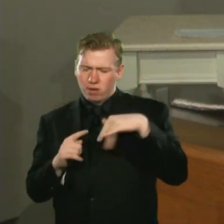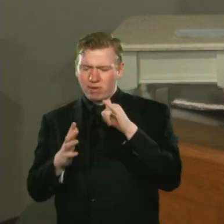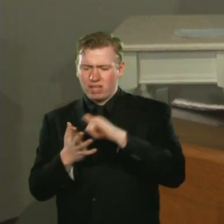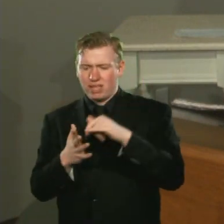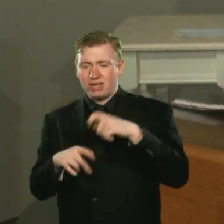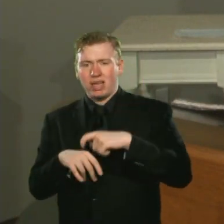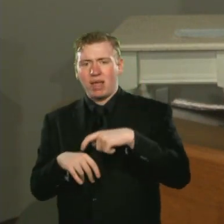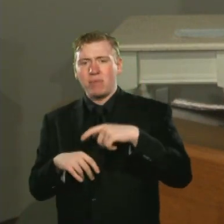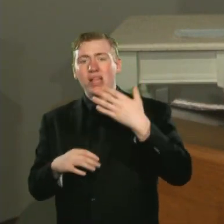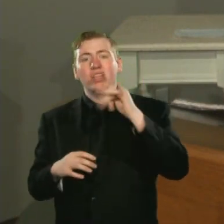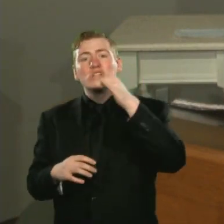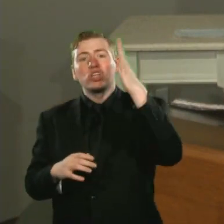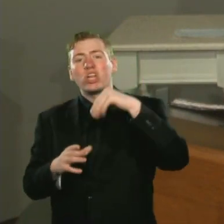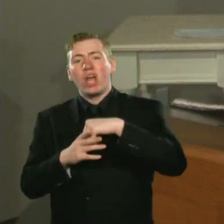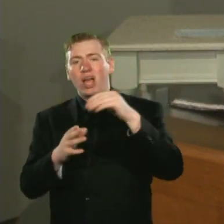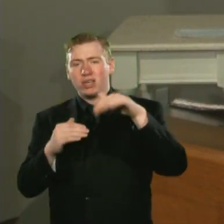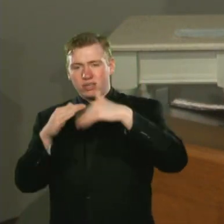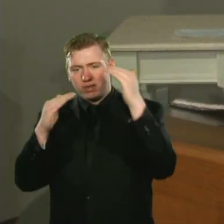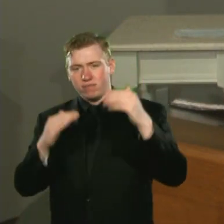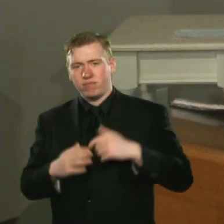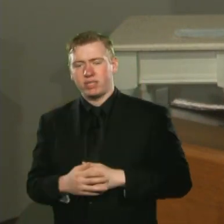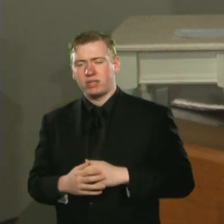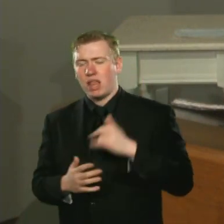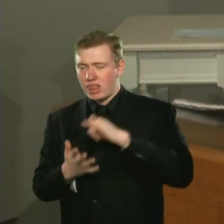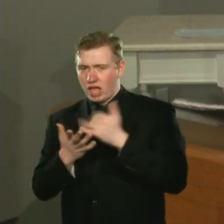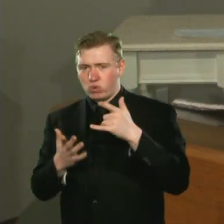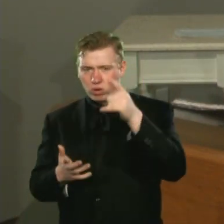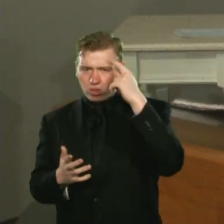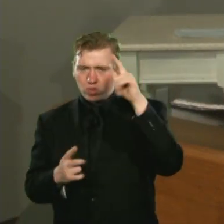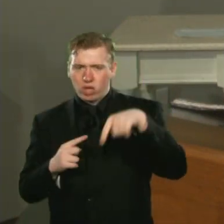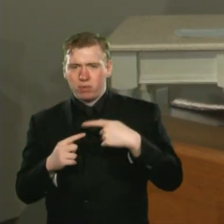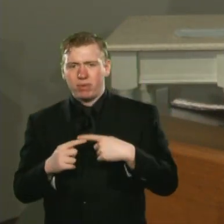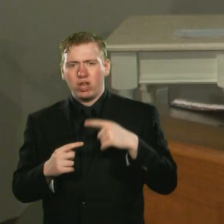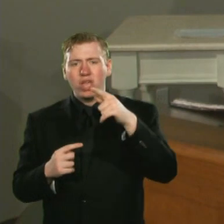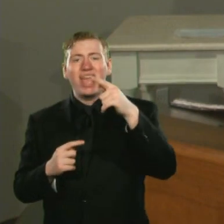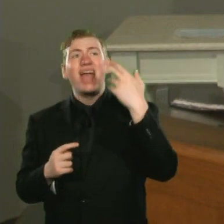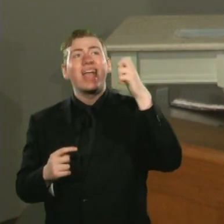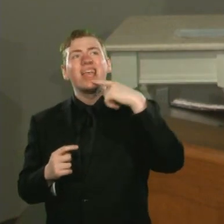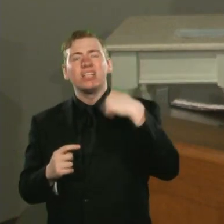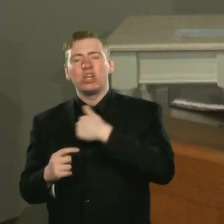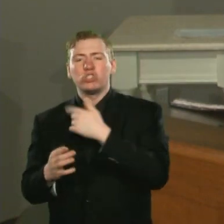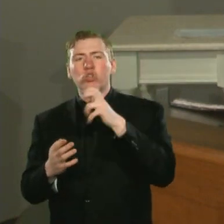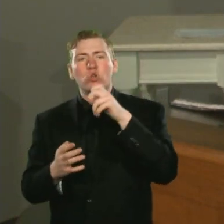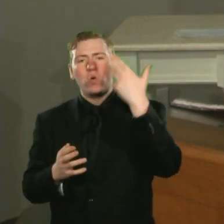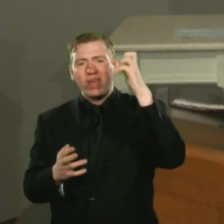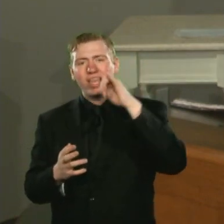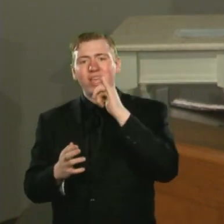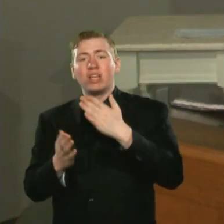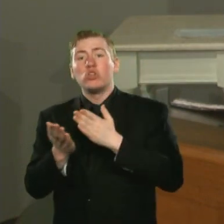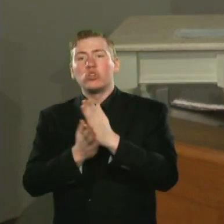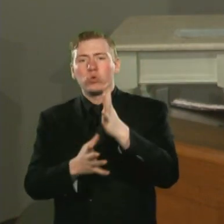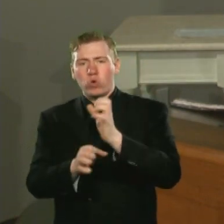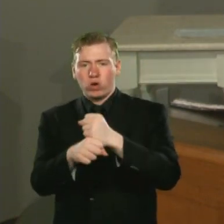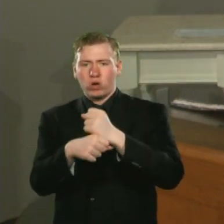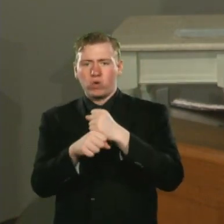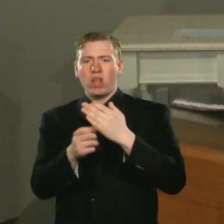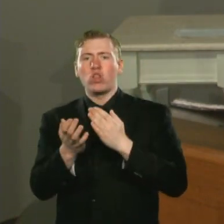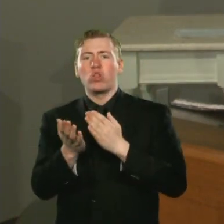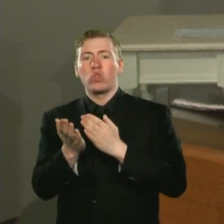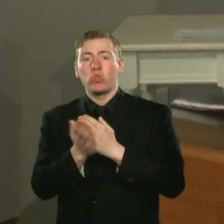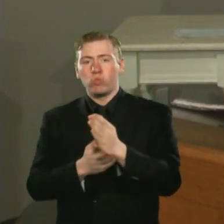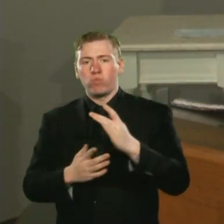a God in heaven. That's what you thought about. He tells us who he is through creation, through conscience,